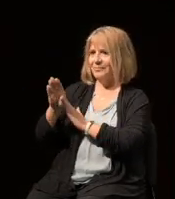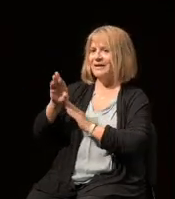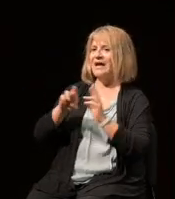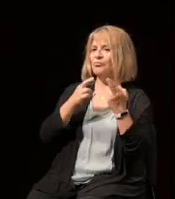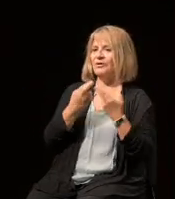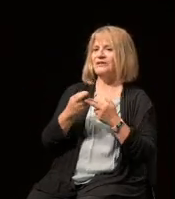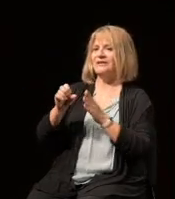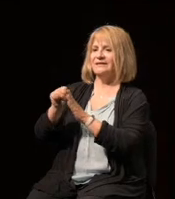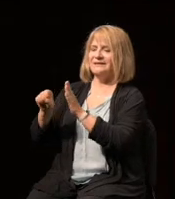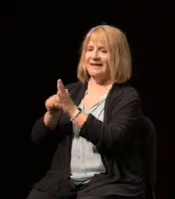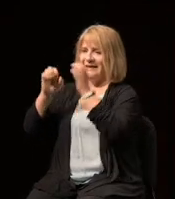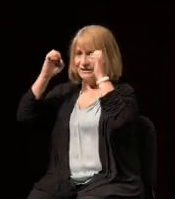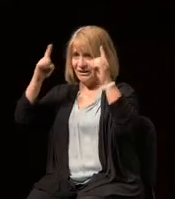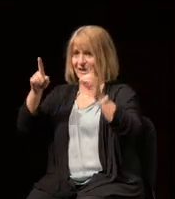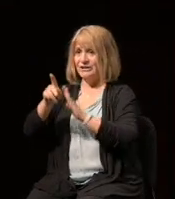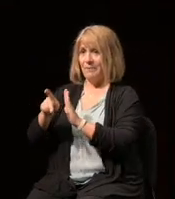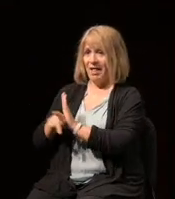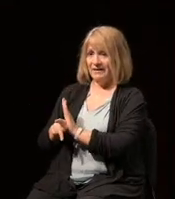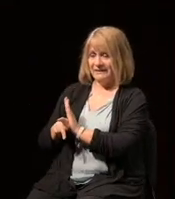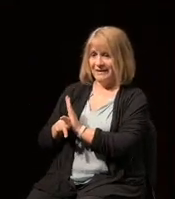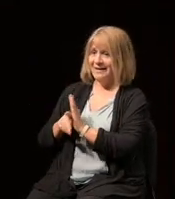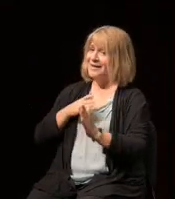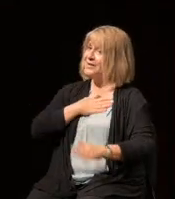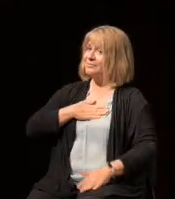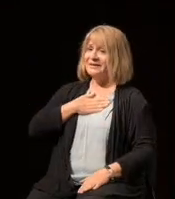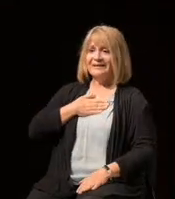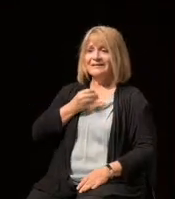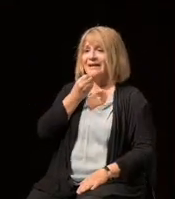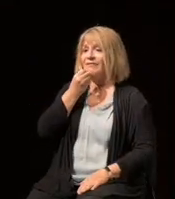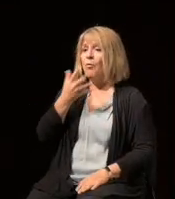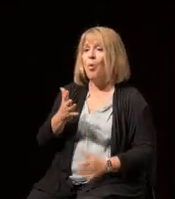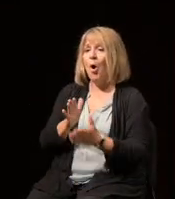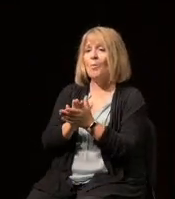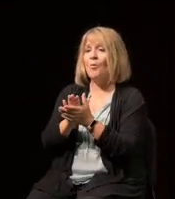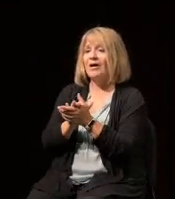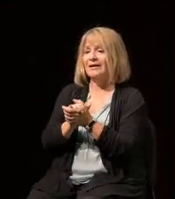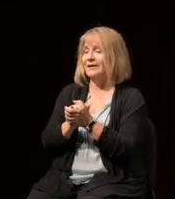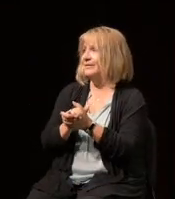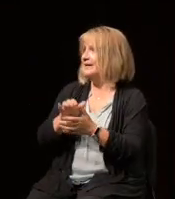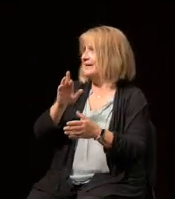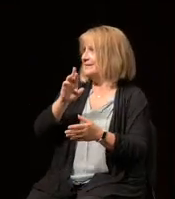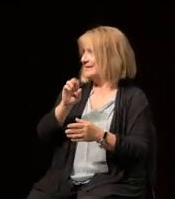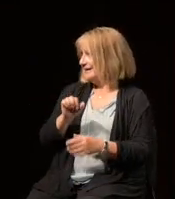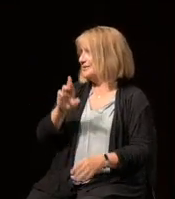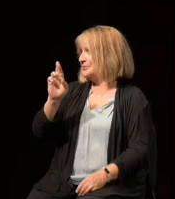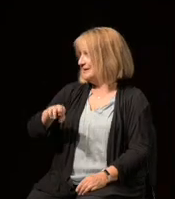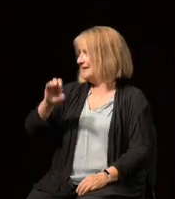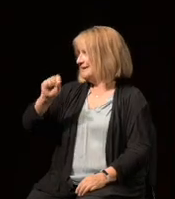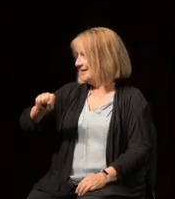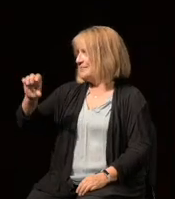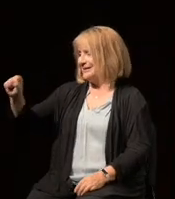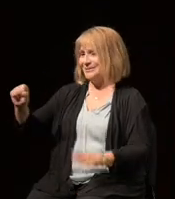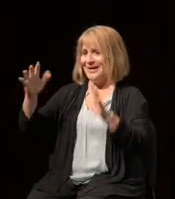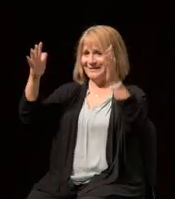state educational policy. Please give a warm welcome to Dr. Regina Stanback-Stroud.